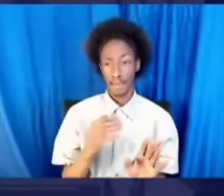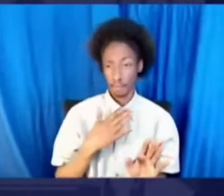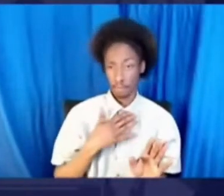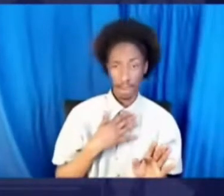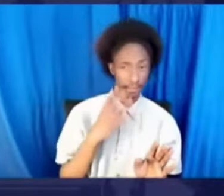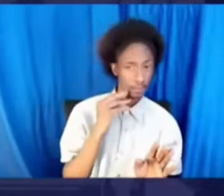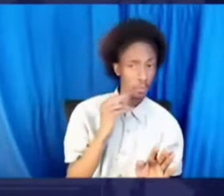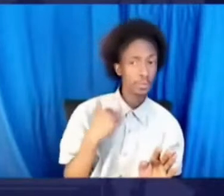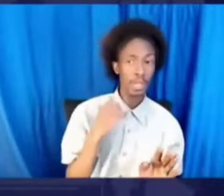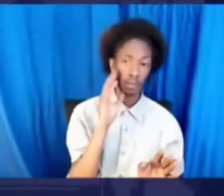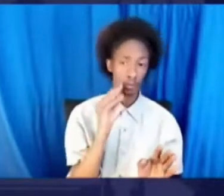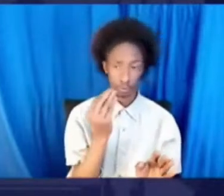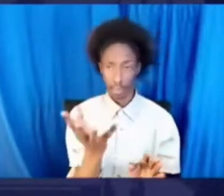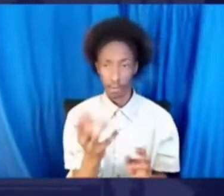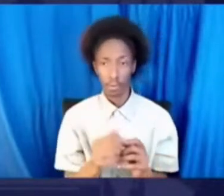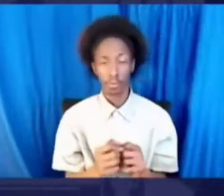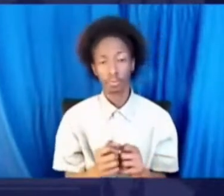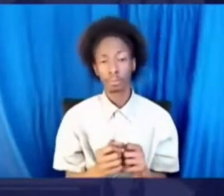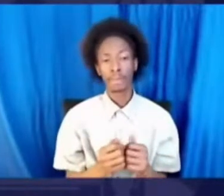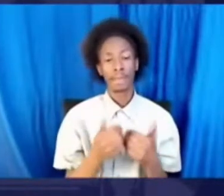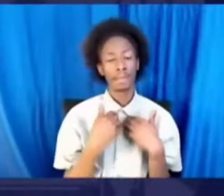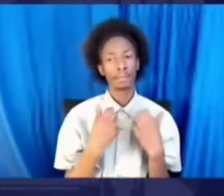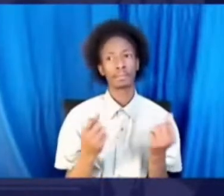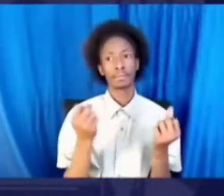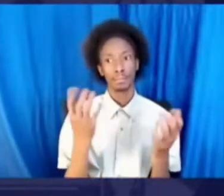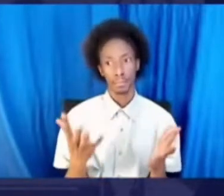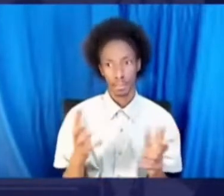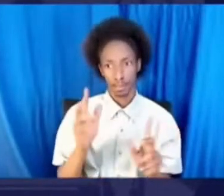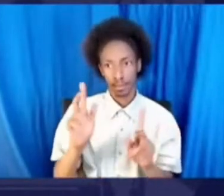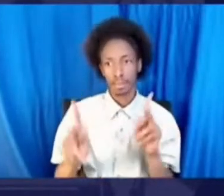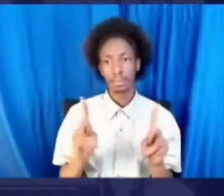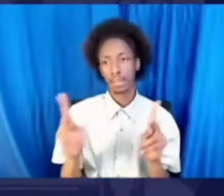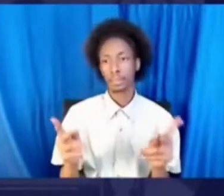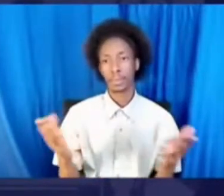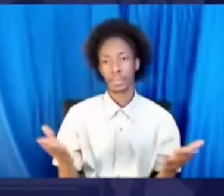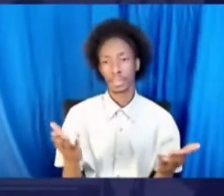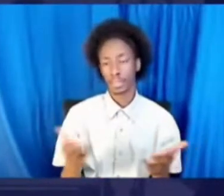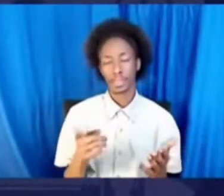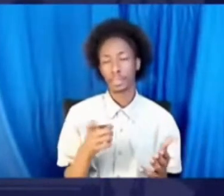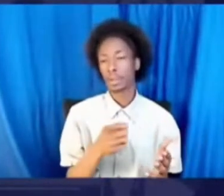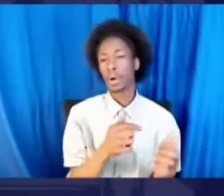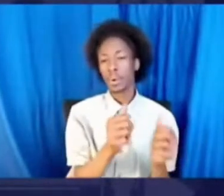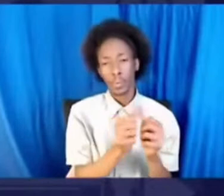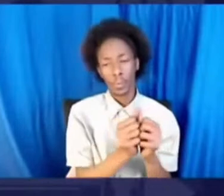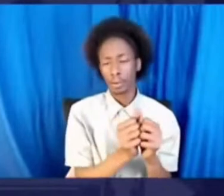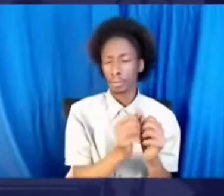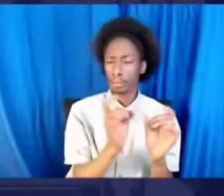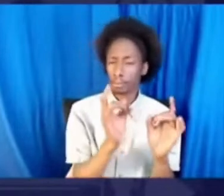you, there are so many people in our country that have incredible dreams,